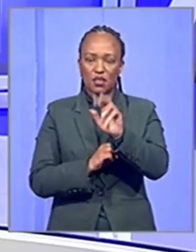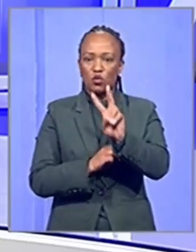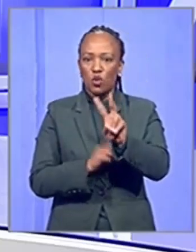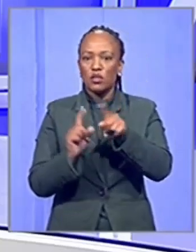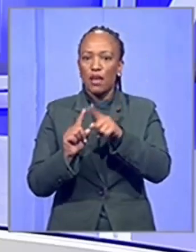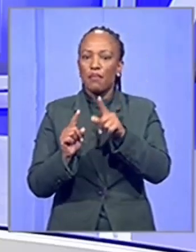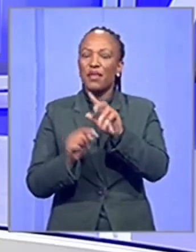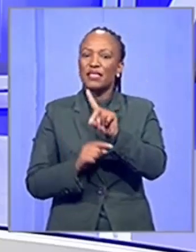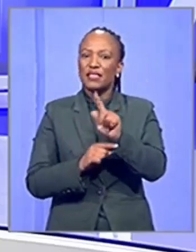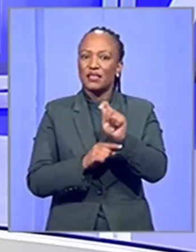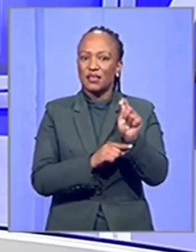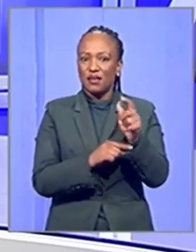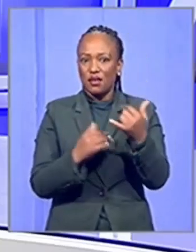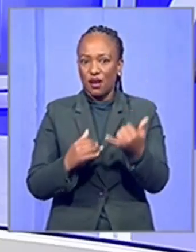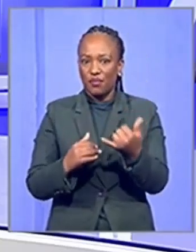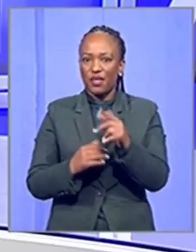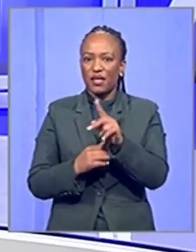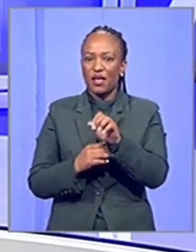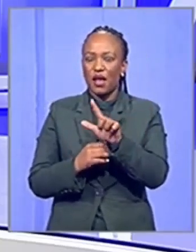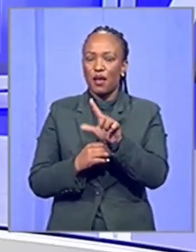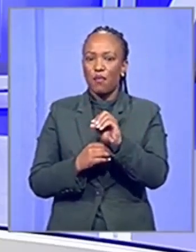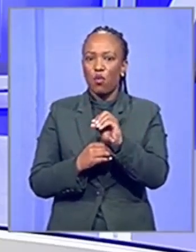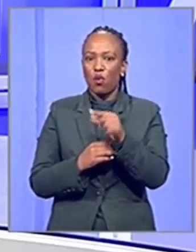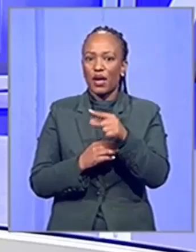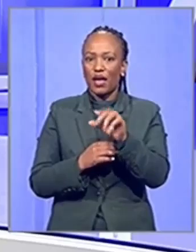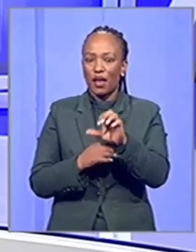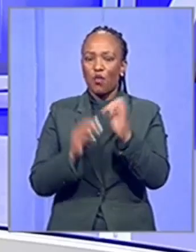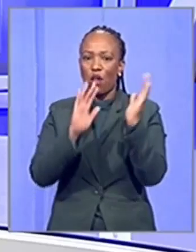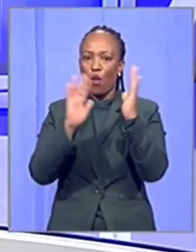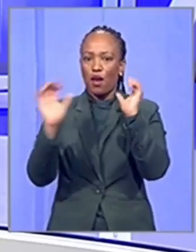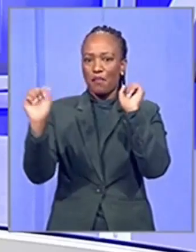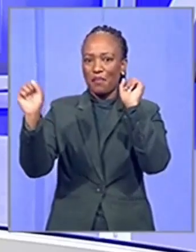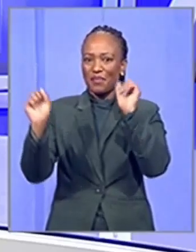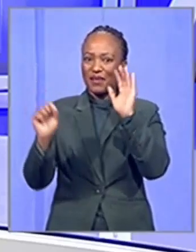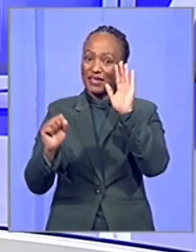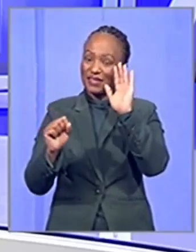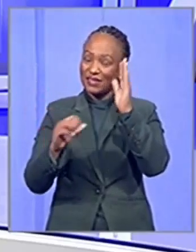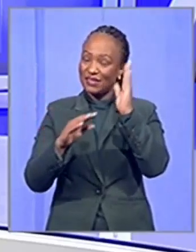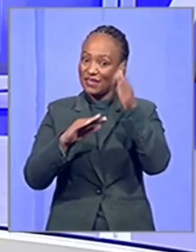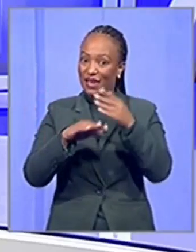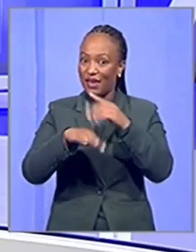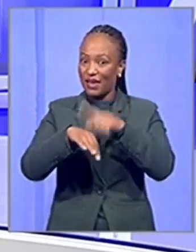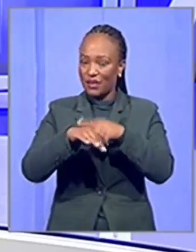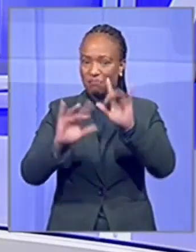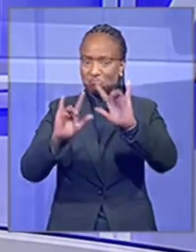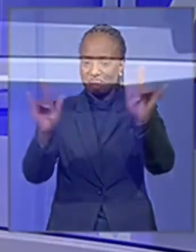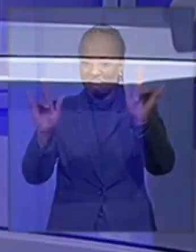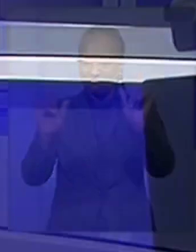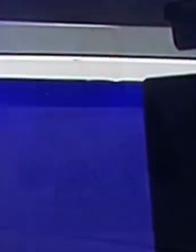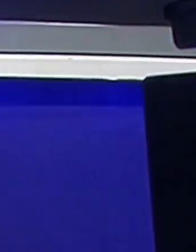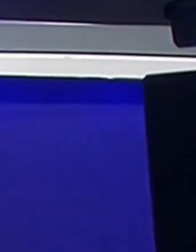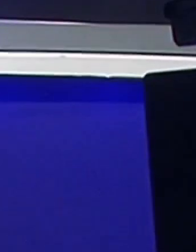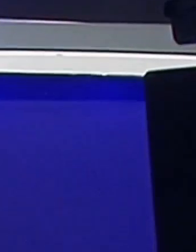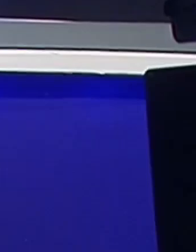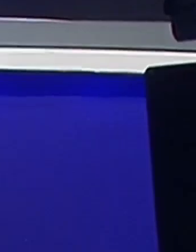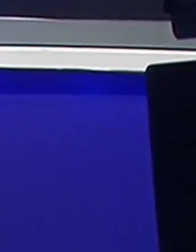Ga jana go go tlogela le ke le bogile kgaja ka tsa maemo a bosa go fitla re kopana ga tmona go nyetla sala sentle.